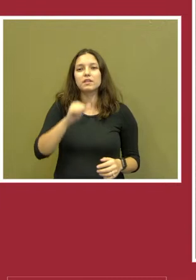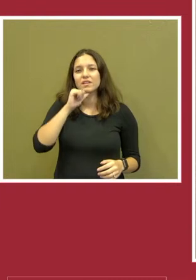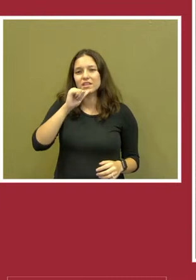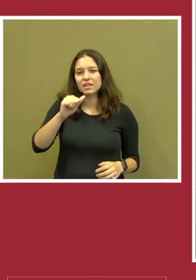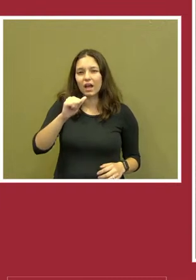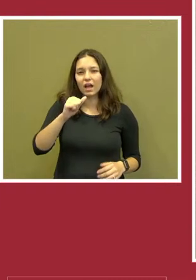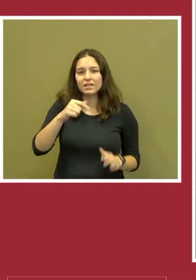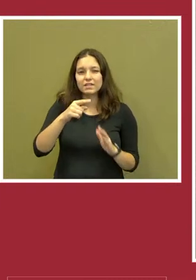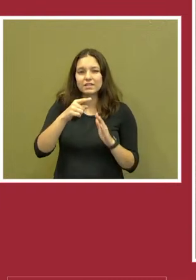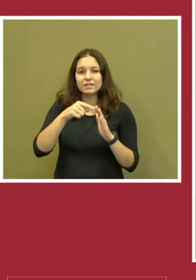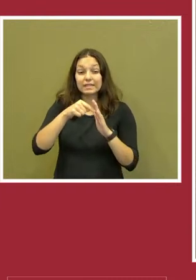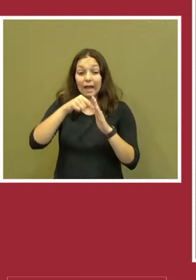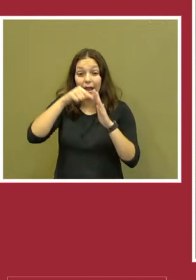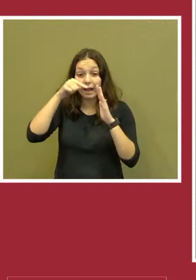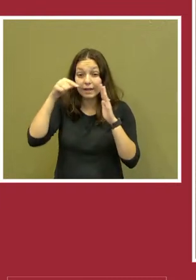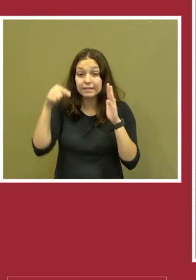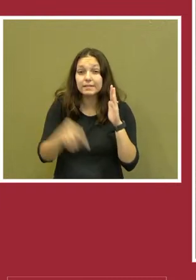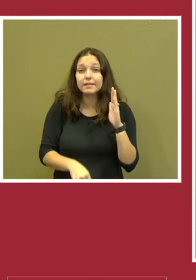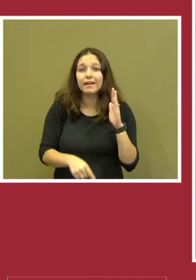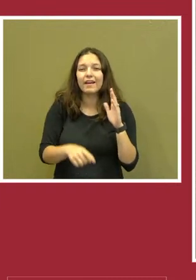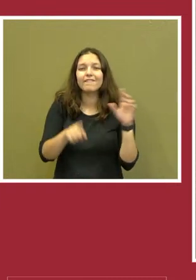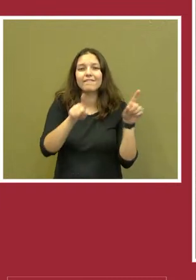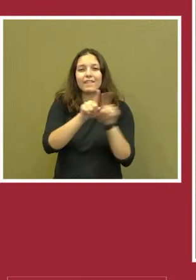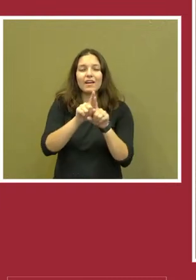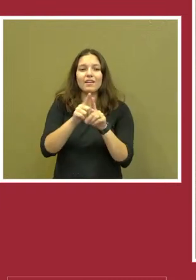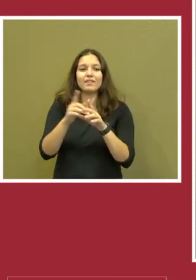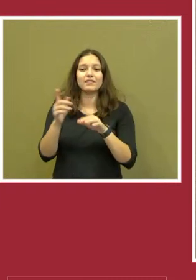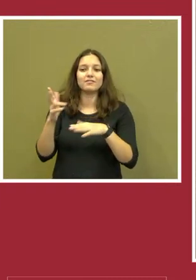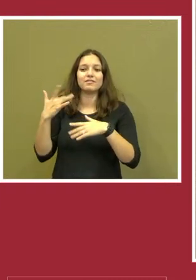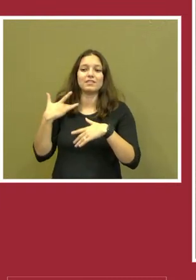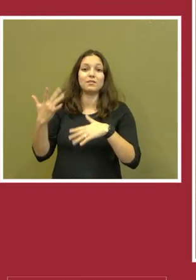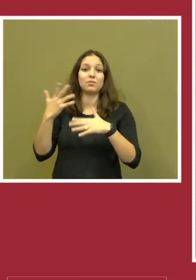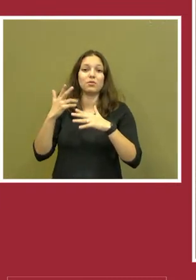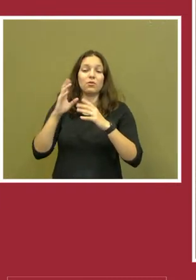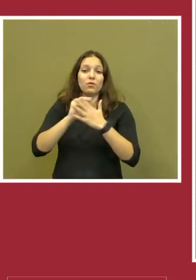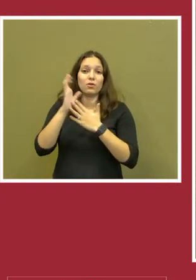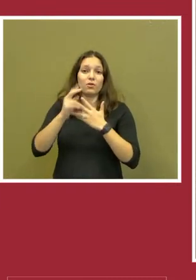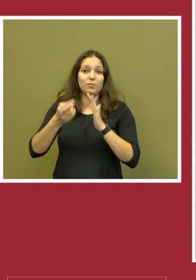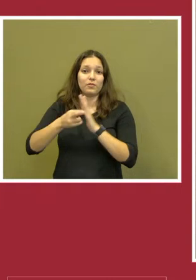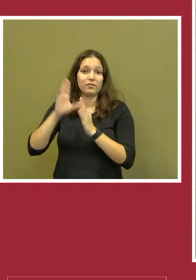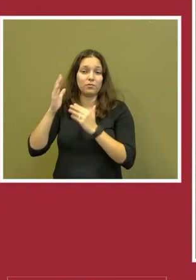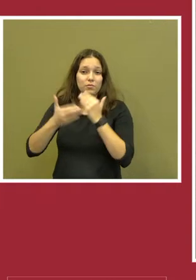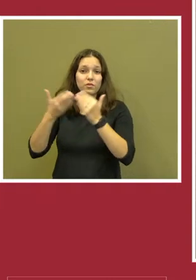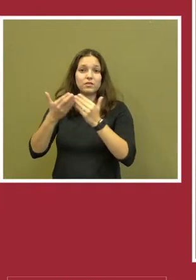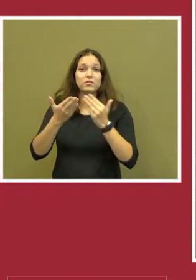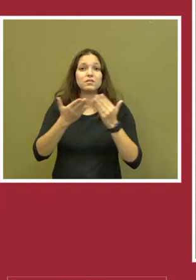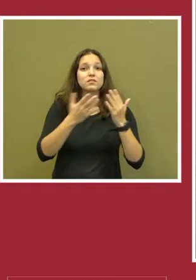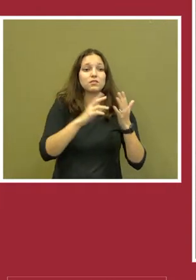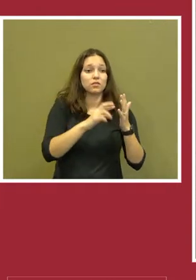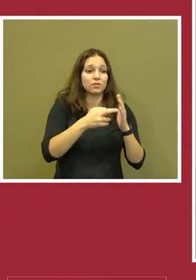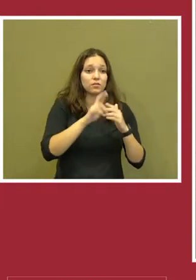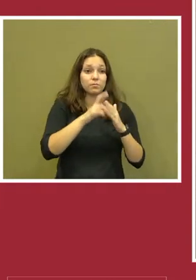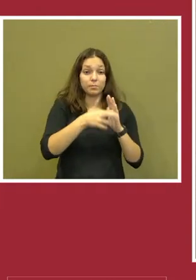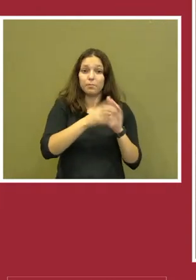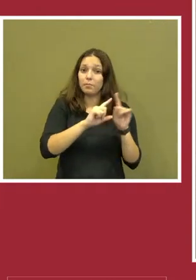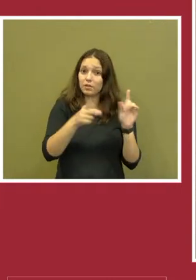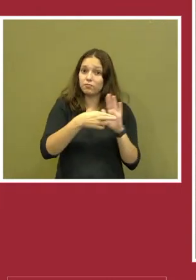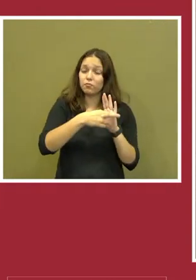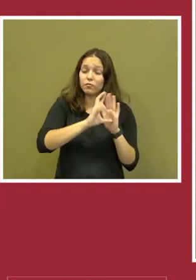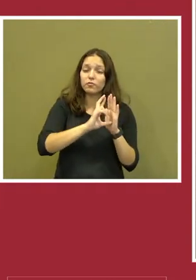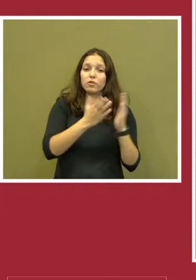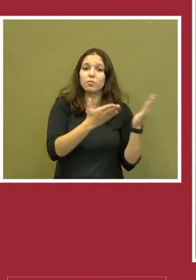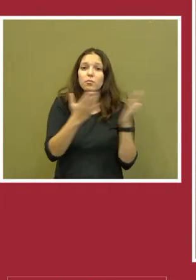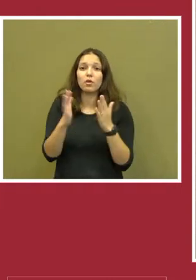quite as extensive as our regular curriculum review process, but they did do that, brought it to the board in June, and